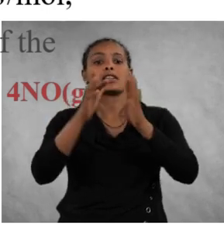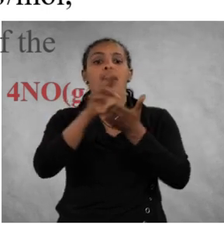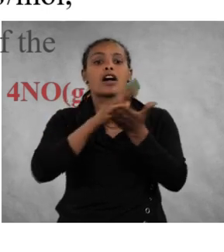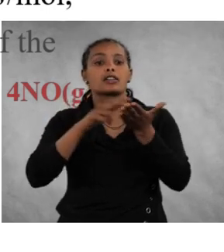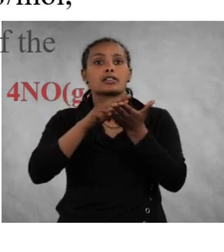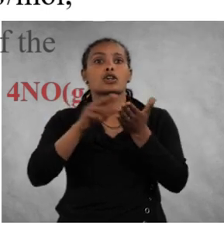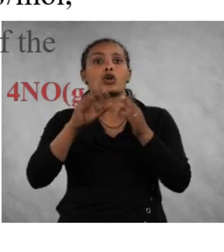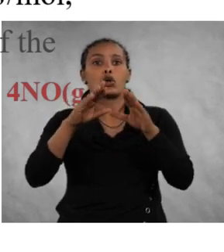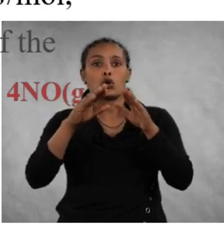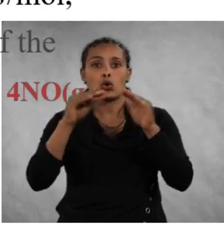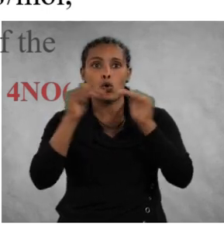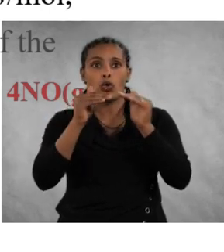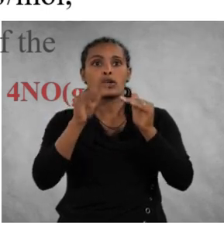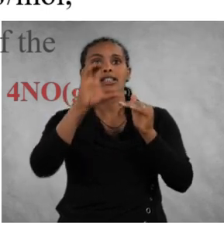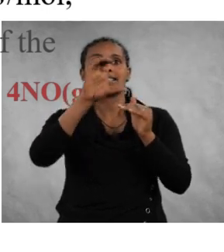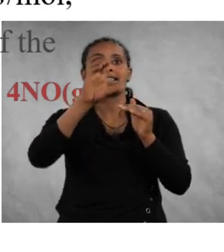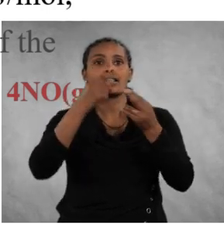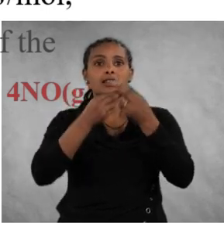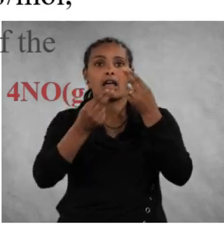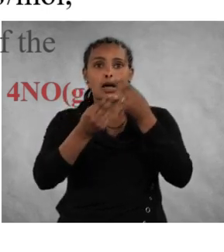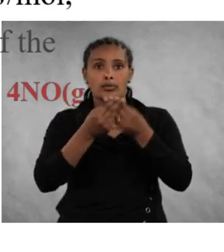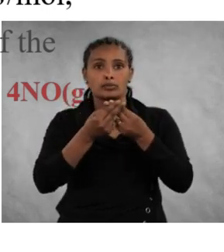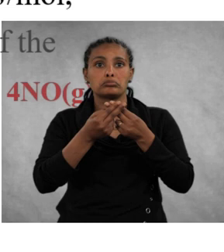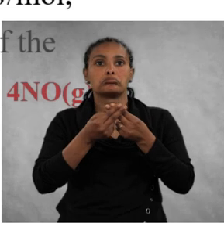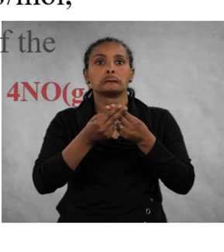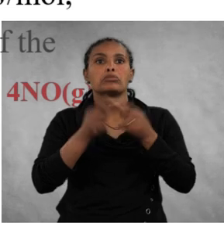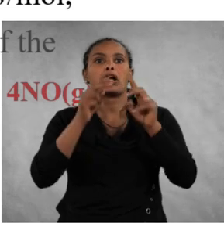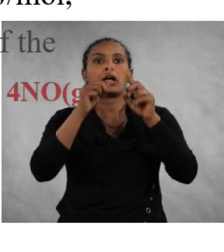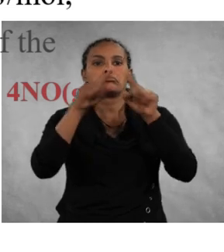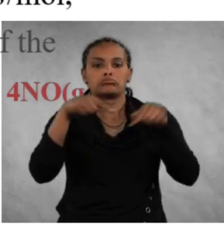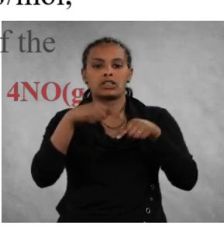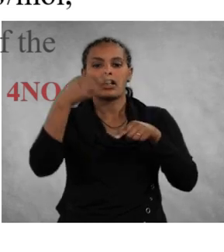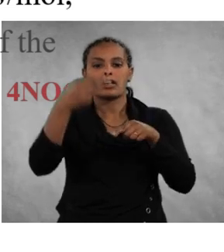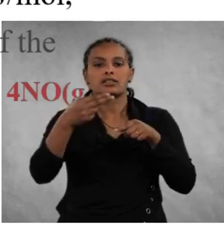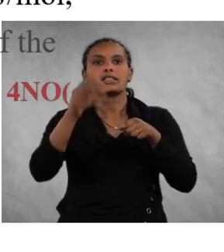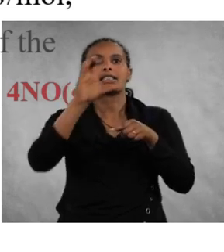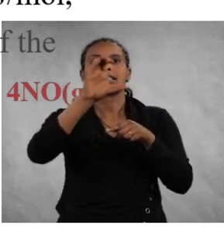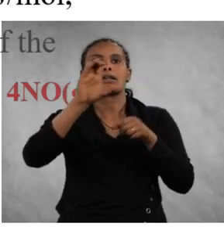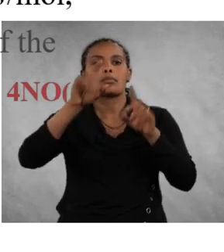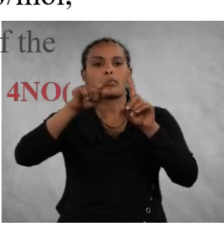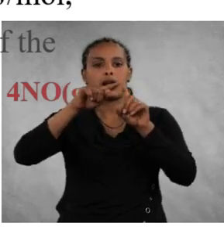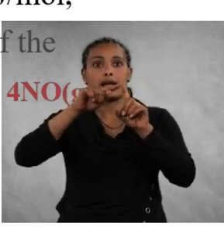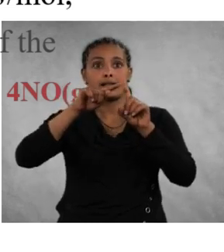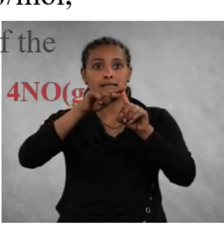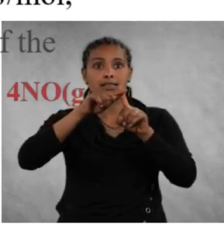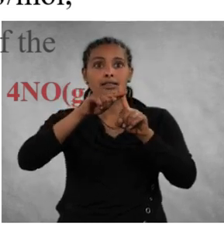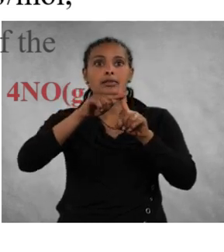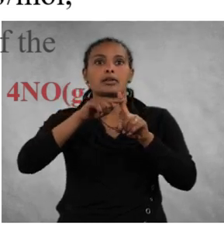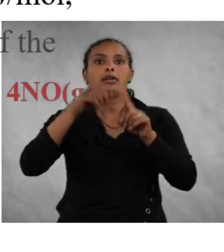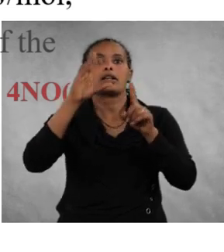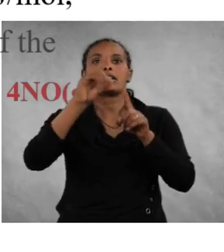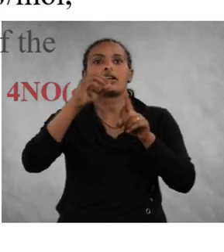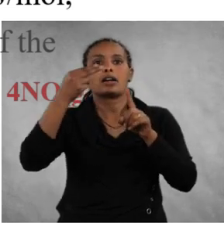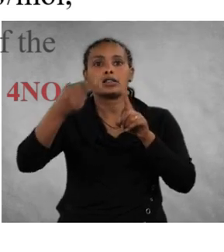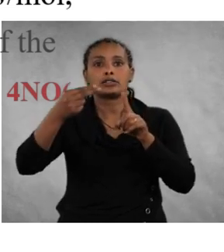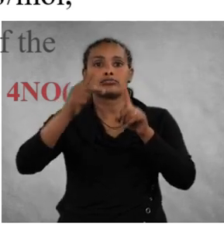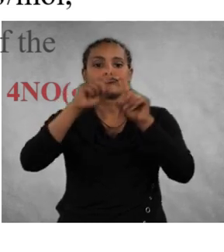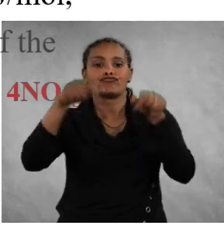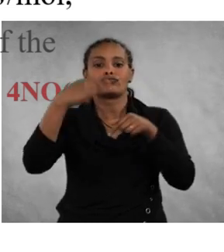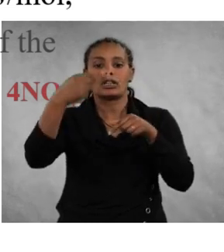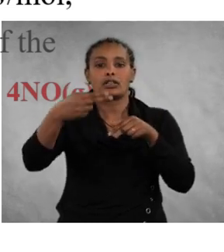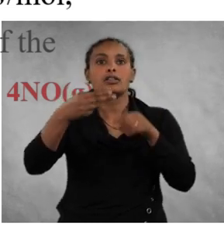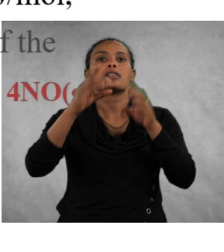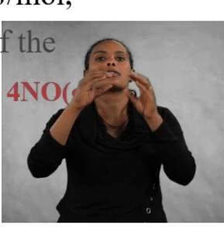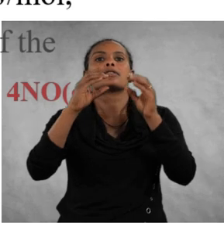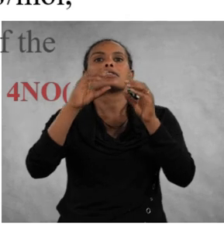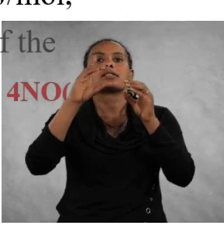reaction equal C times delta H naught formation of C plus D times delta H naught formation of